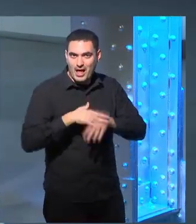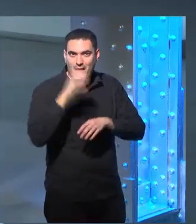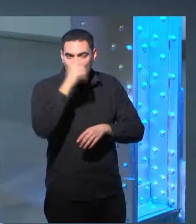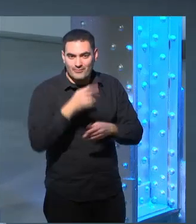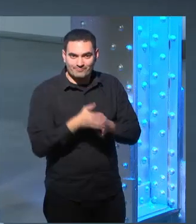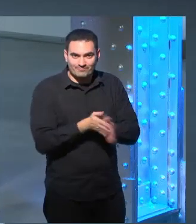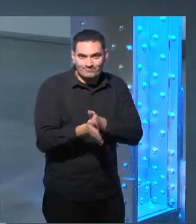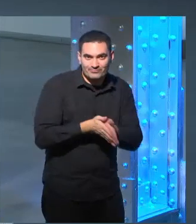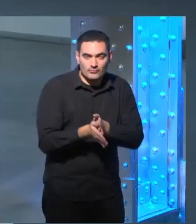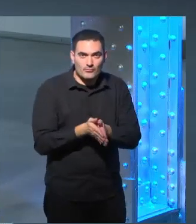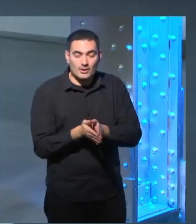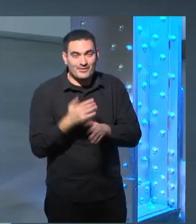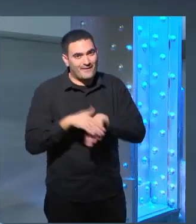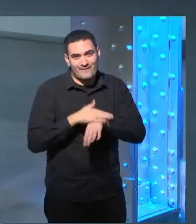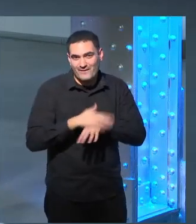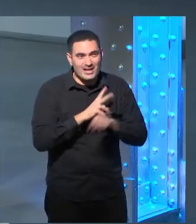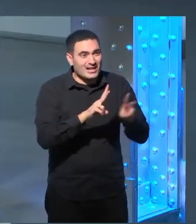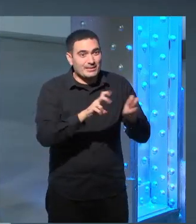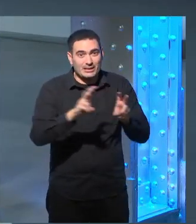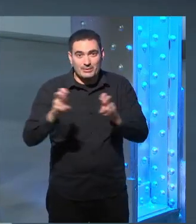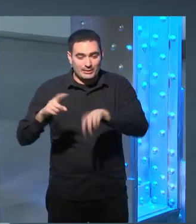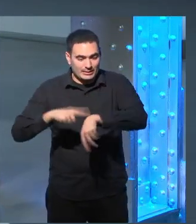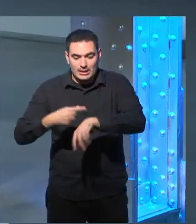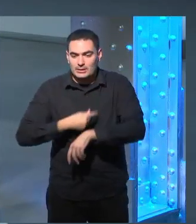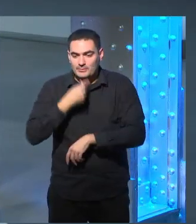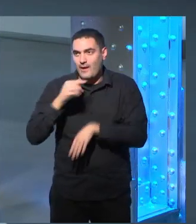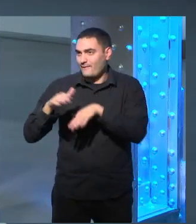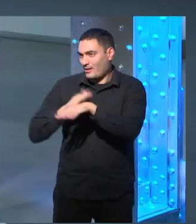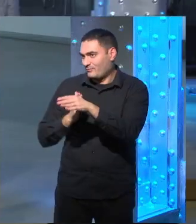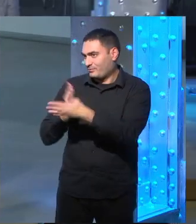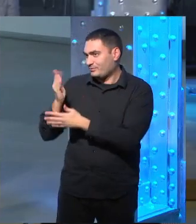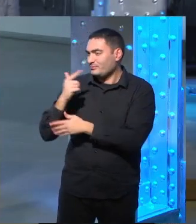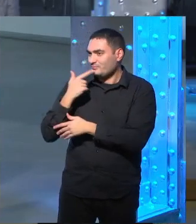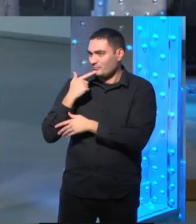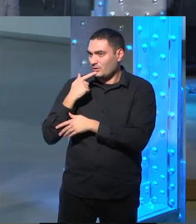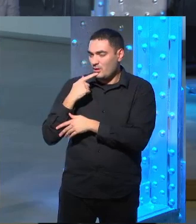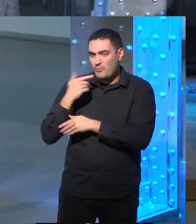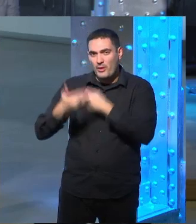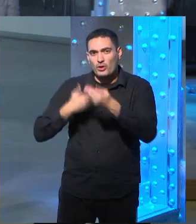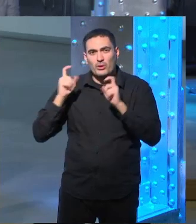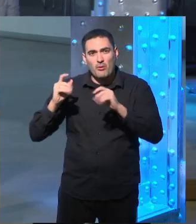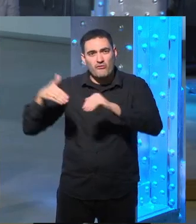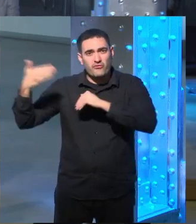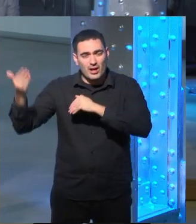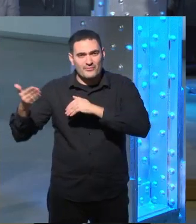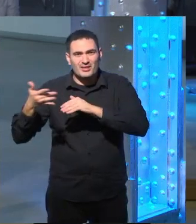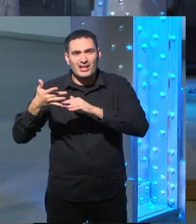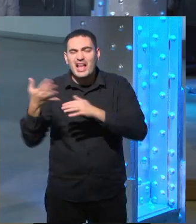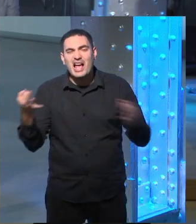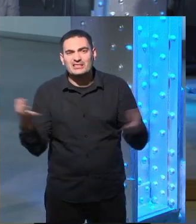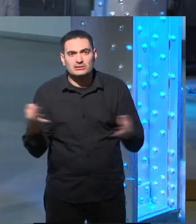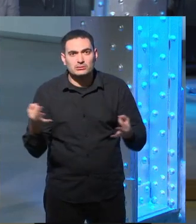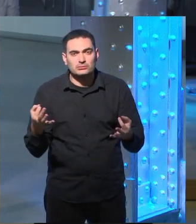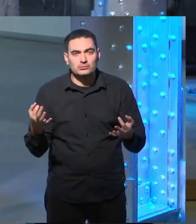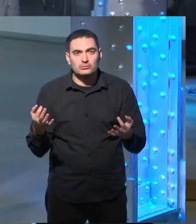from the outside world, very stimulating vision about science, and they say no, they are preparing. You mean when you said